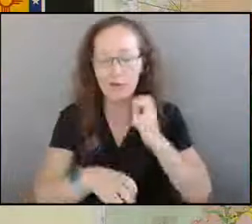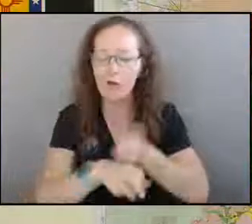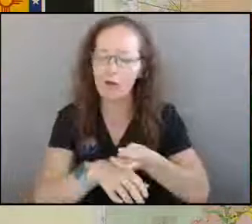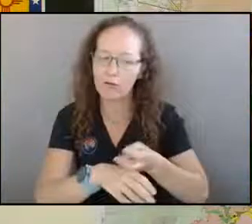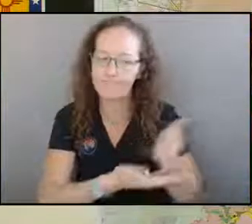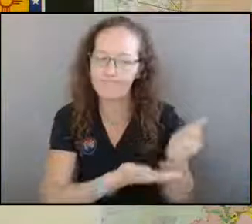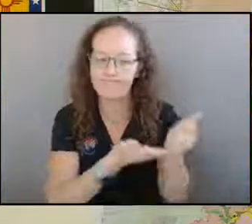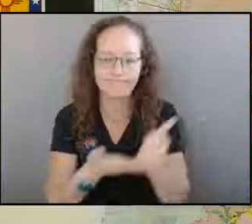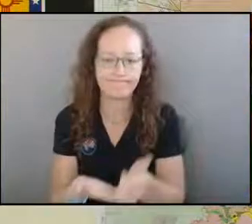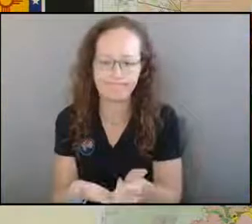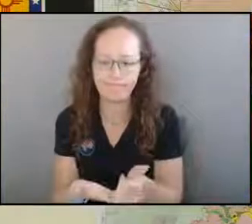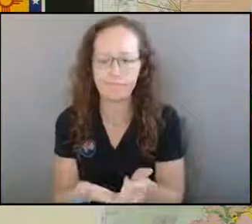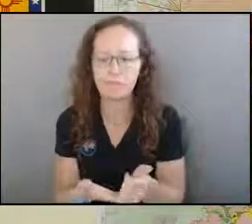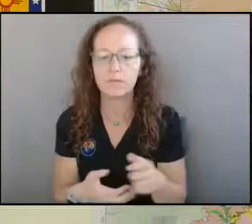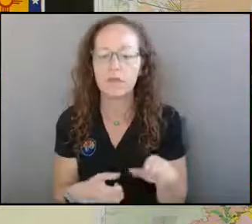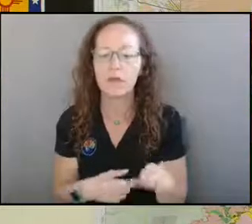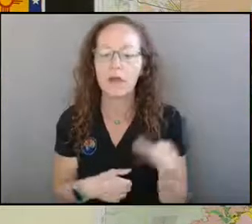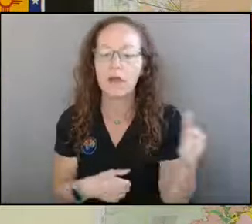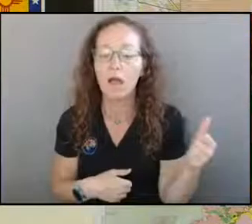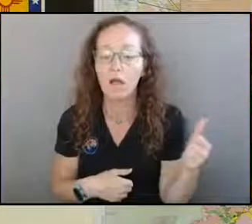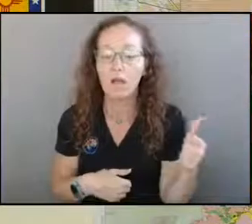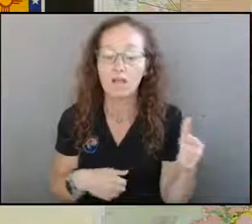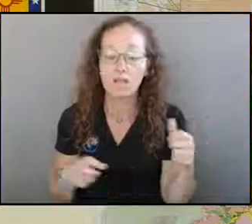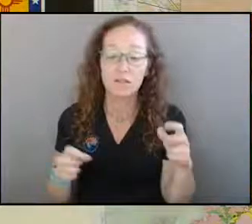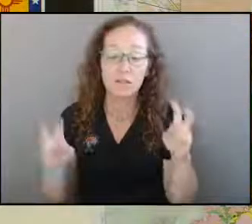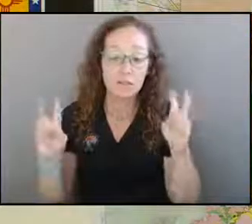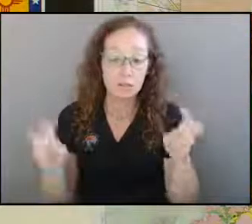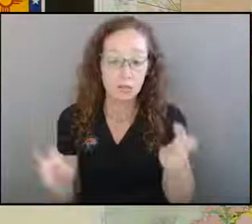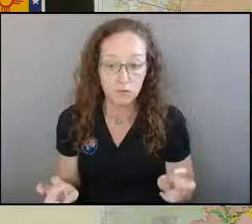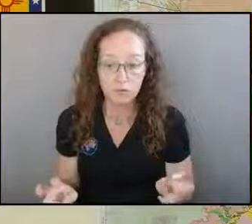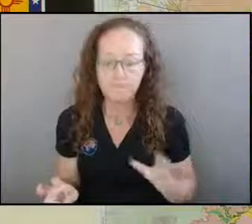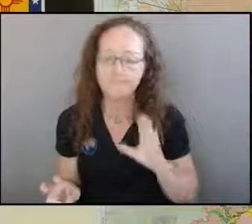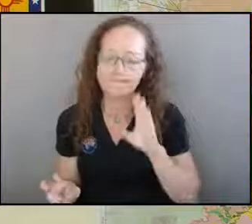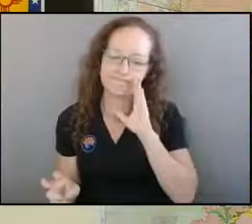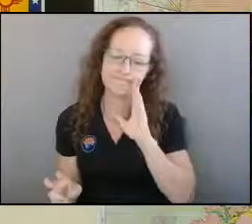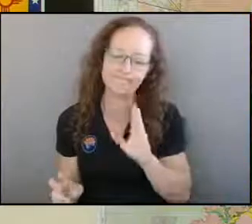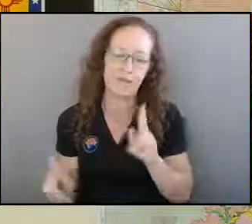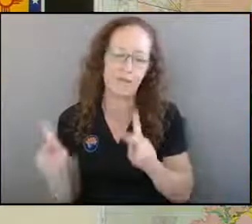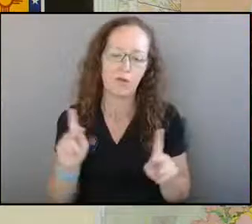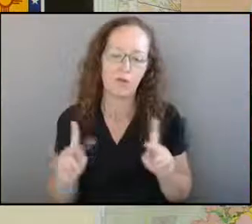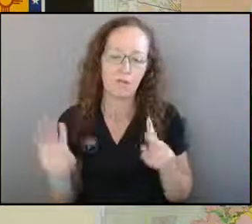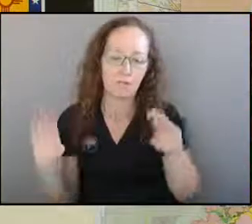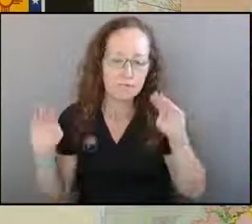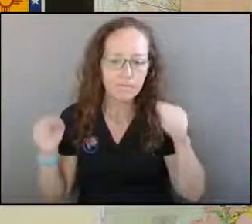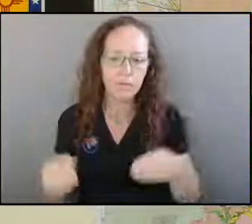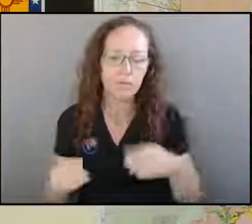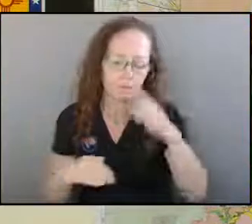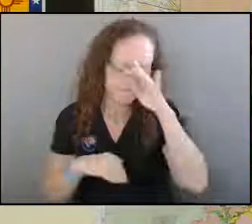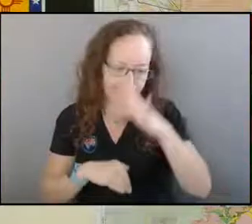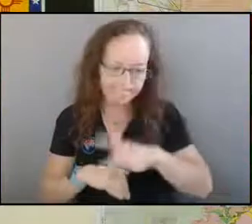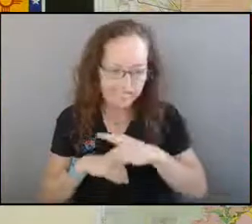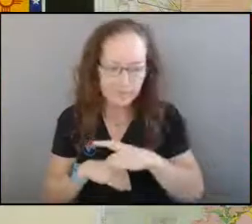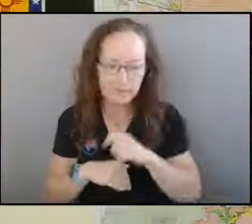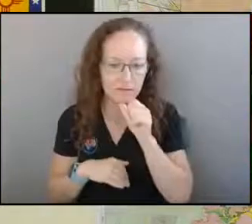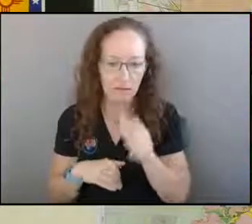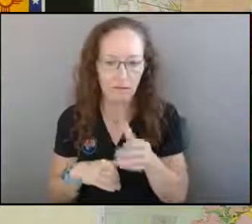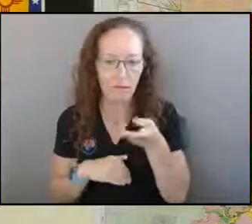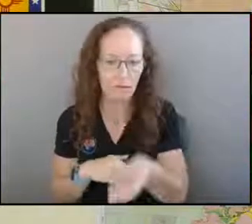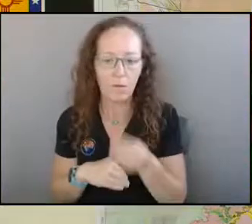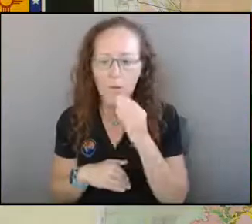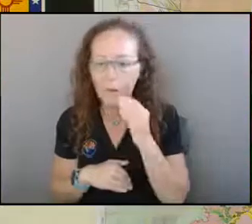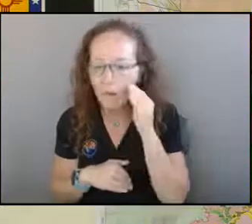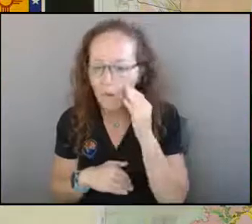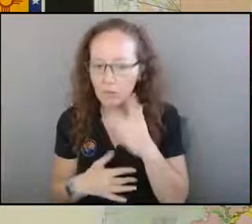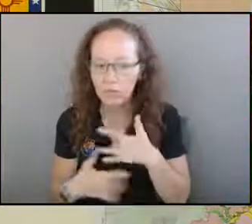Also, just some other issues. I know a lot of people have been focusing on not being home, what's going on at home, their